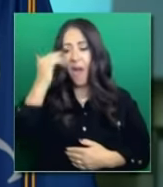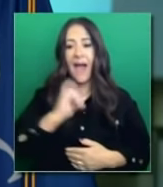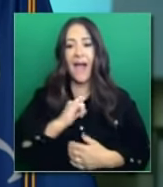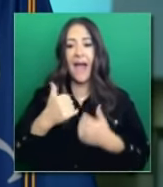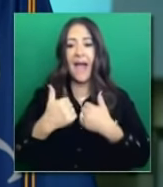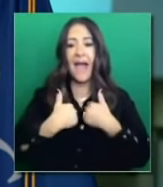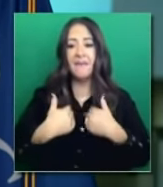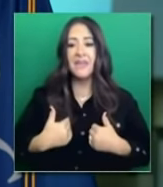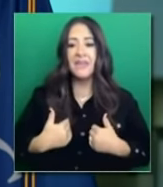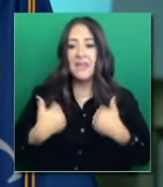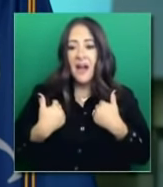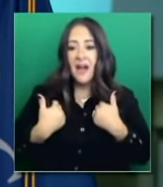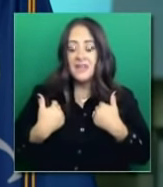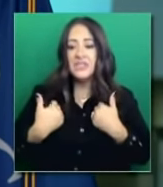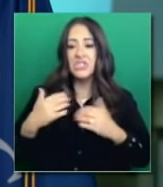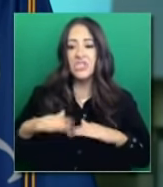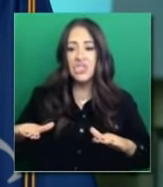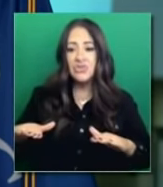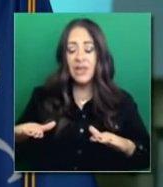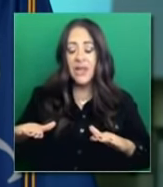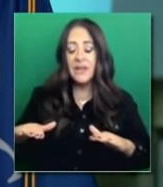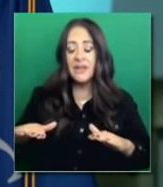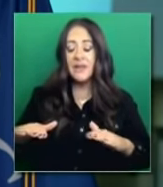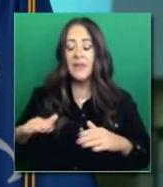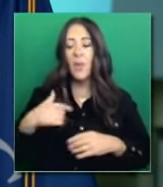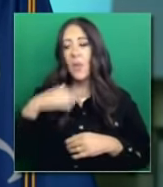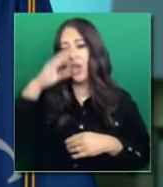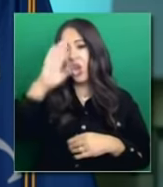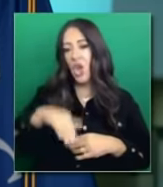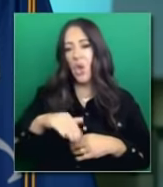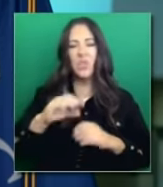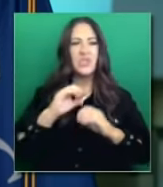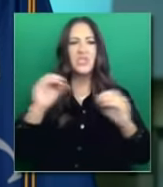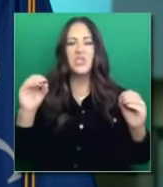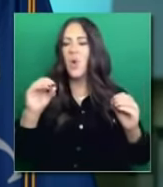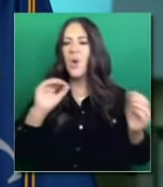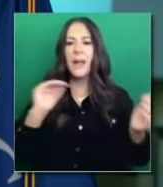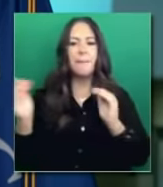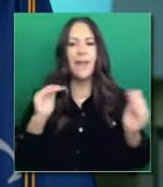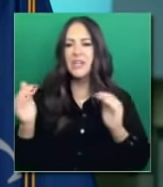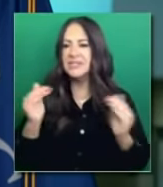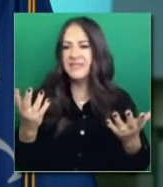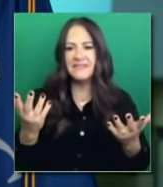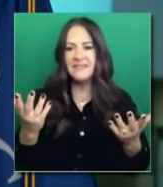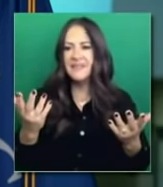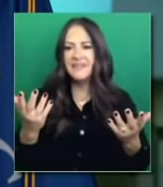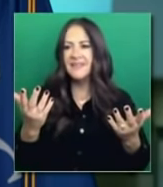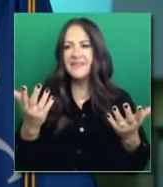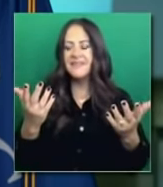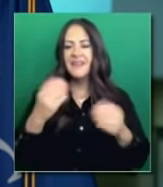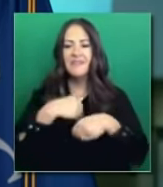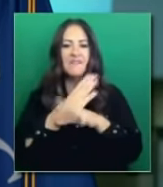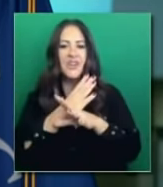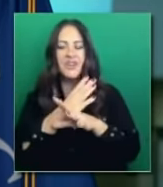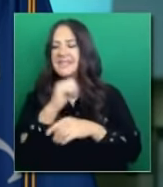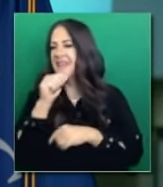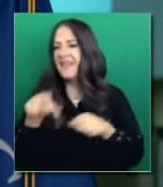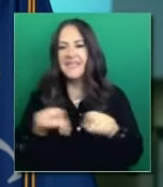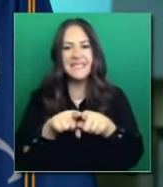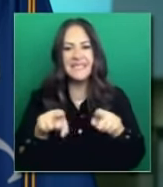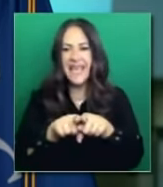in-person instruction, there's just no substitute for it. It's so much more difficult for a four-year-old to focus on